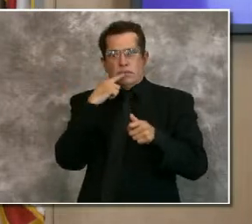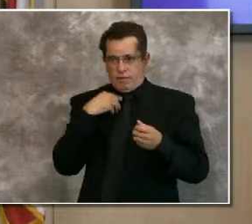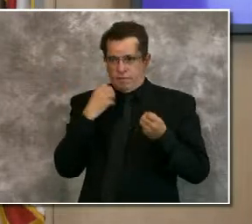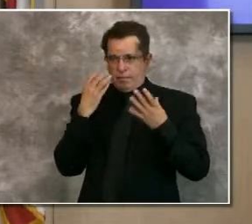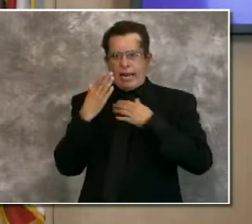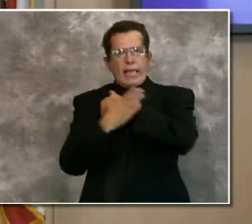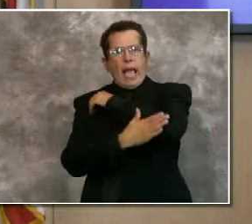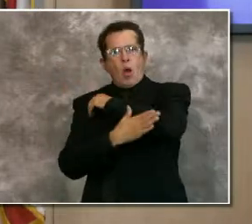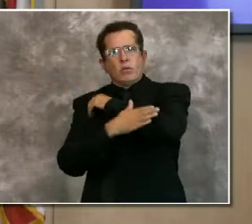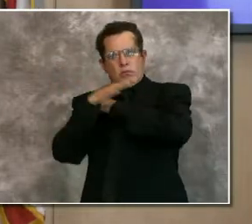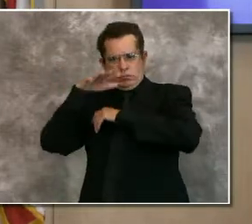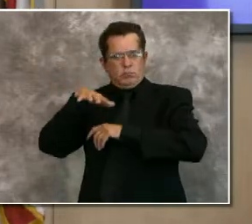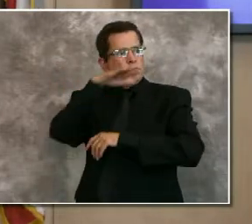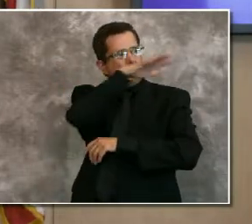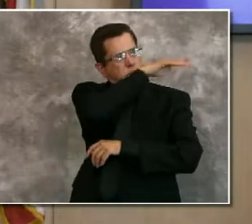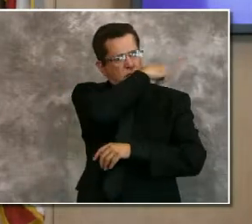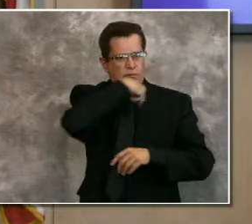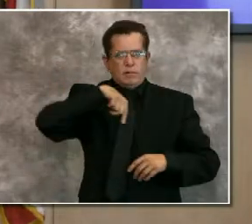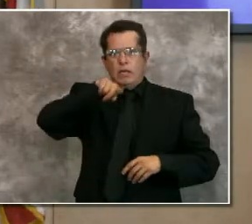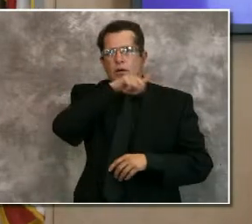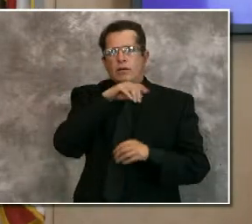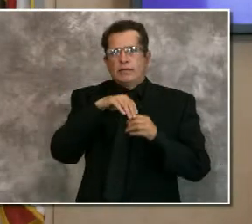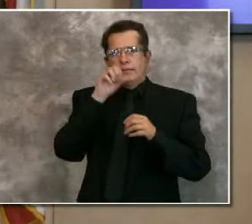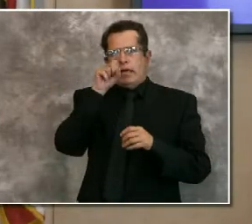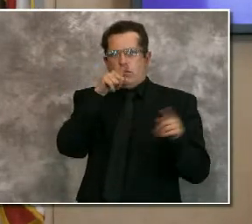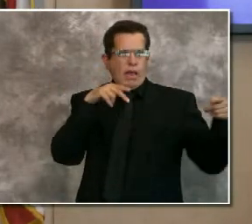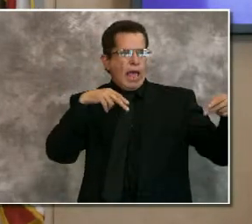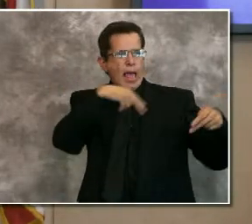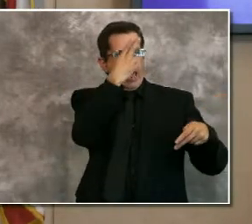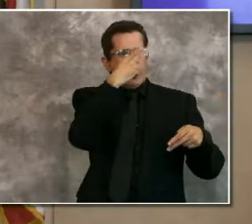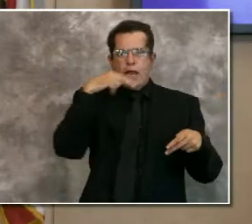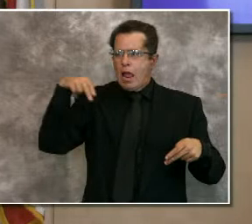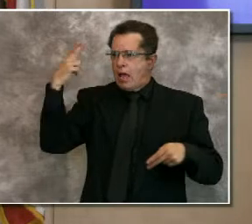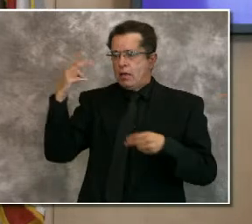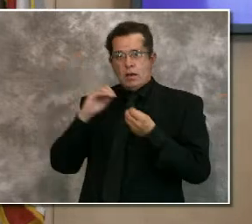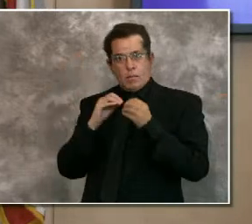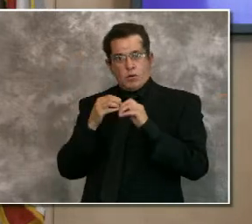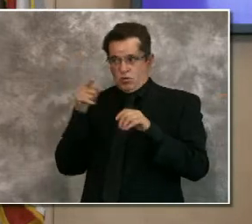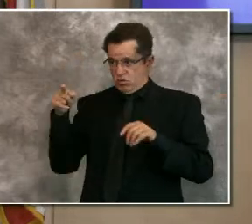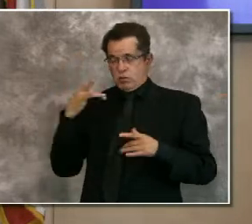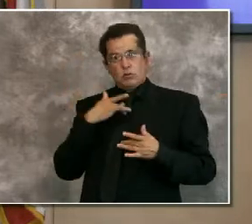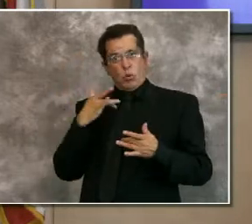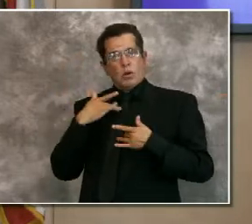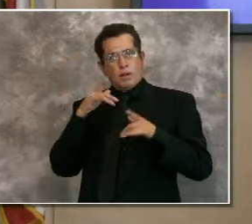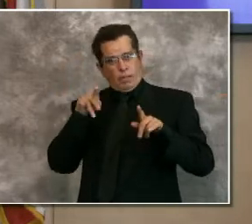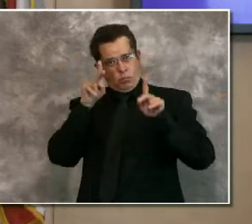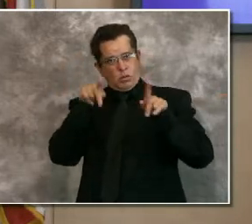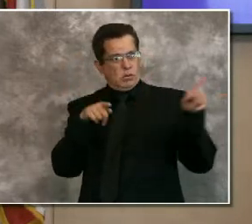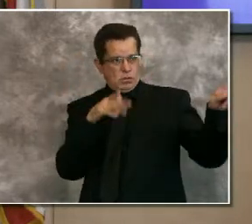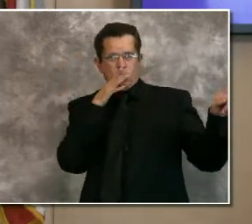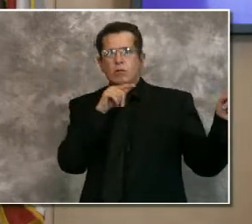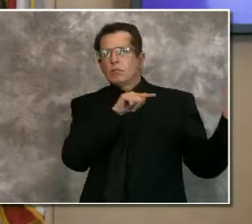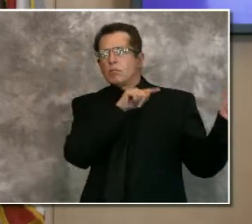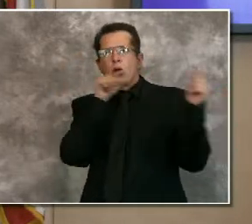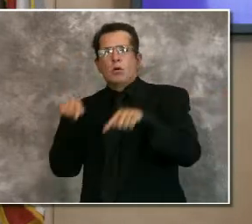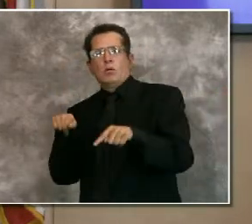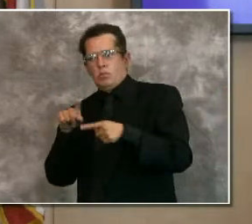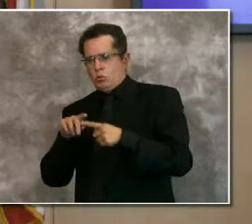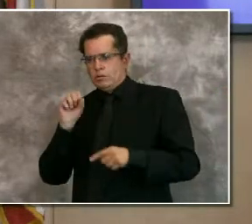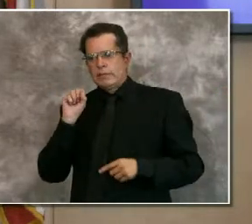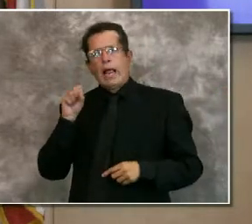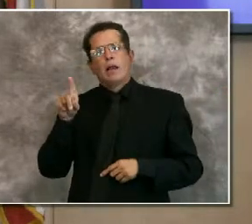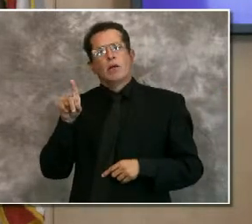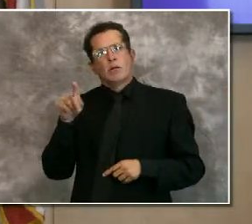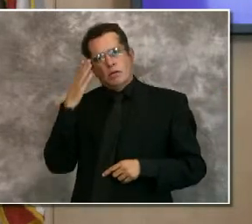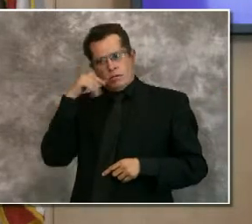geographically surrounding San Diego being watched due to high numbers, are local officials concerned about those people coming to San Diego during the